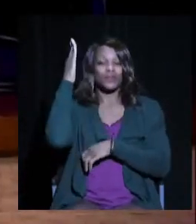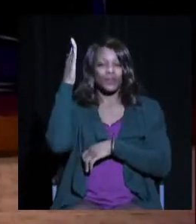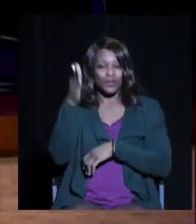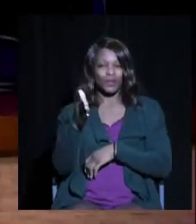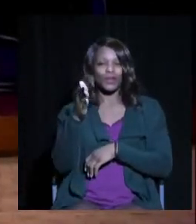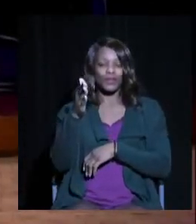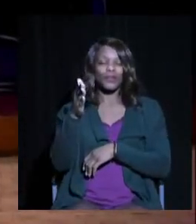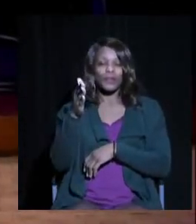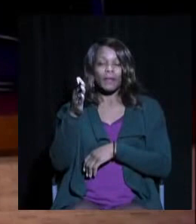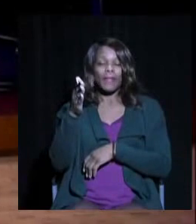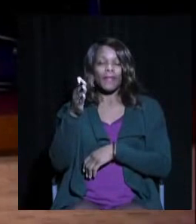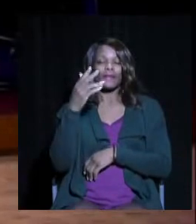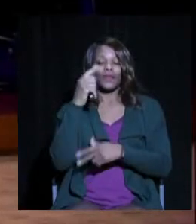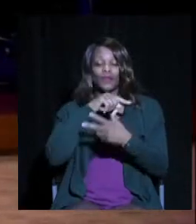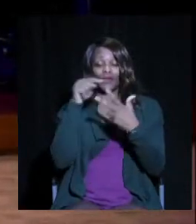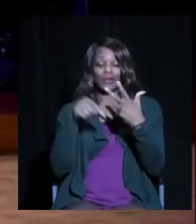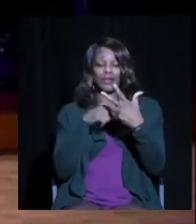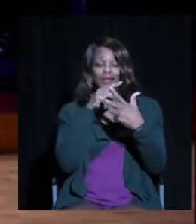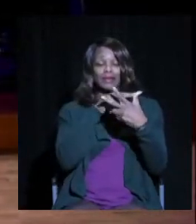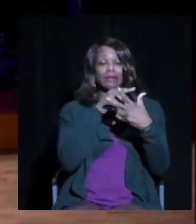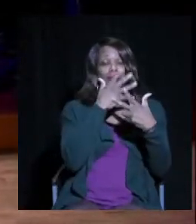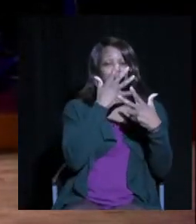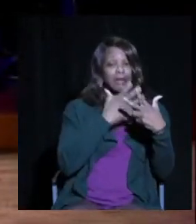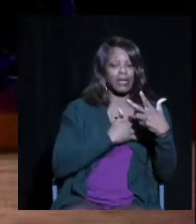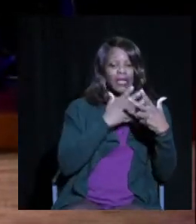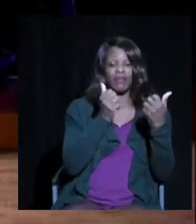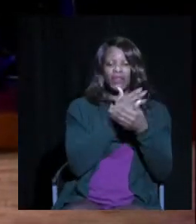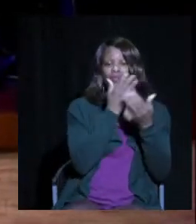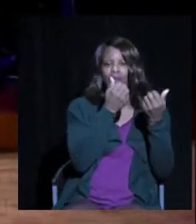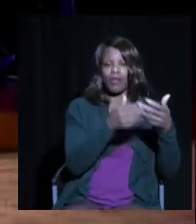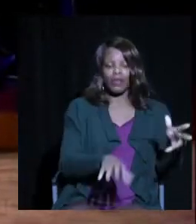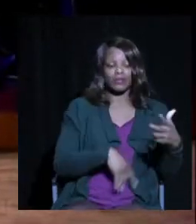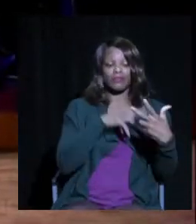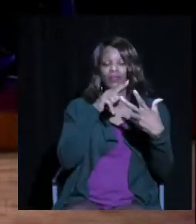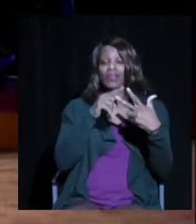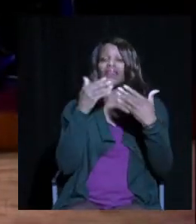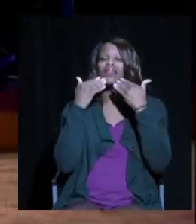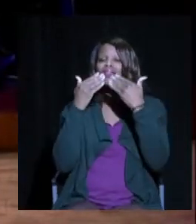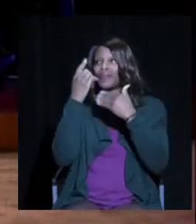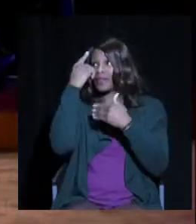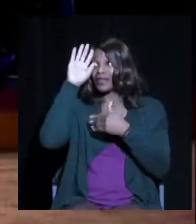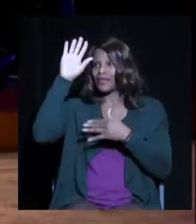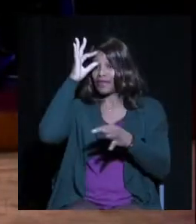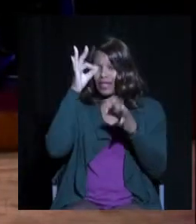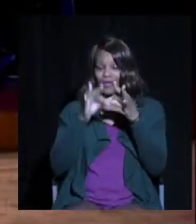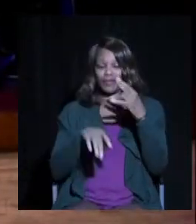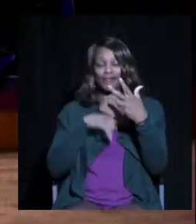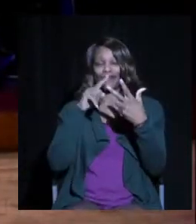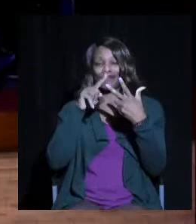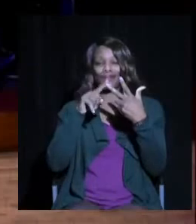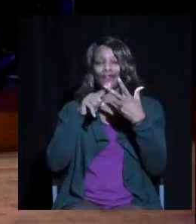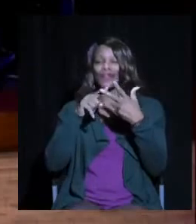on his word. So three things: lament over what you've lost, thank God for his faithfulness, and then